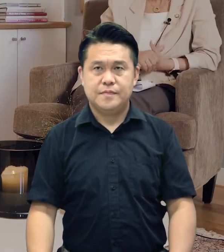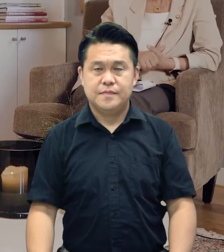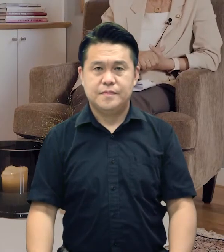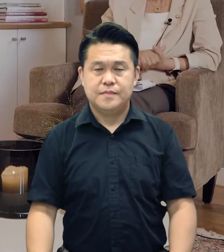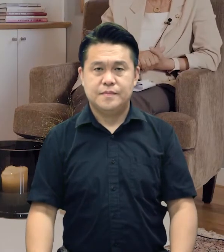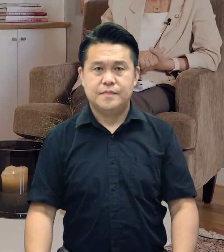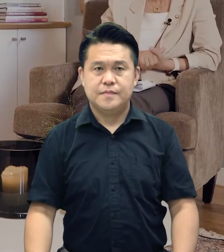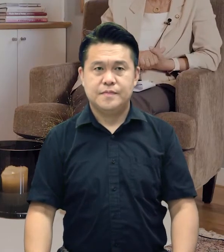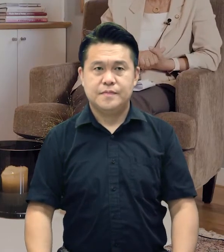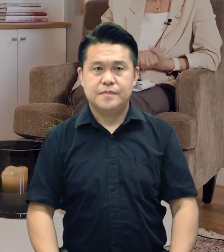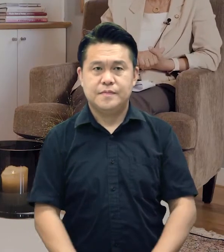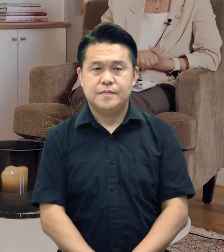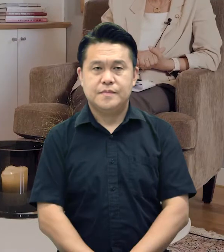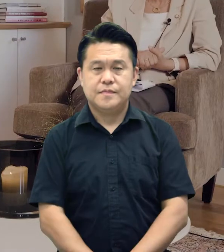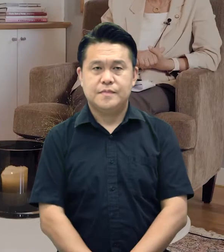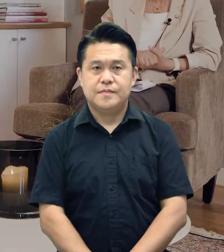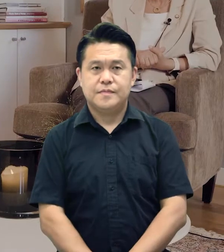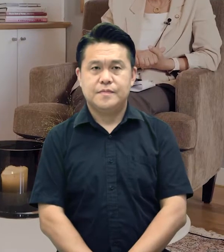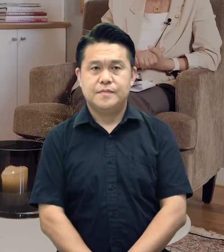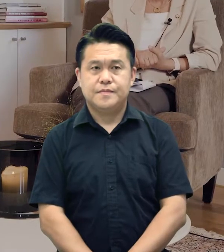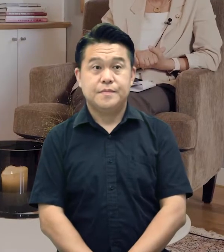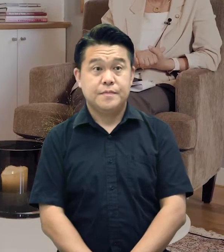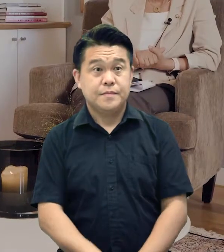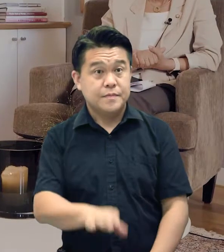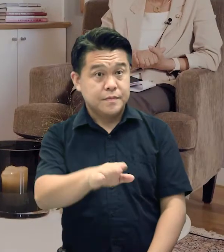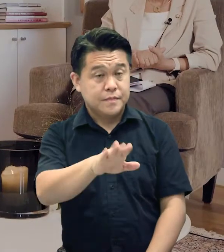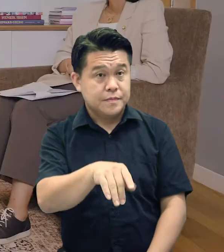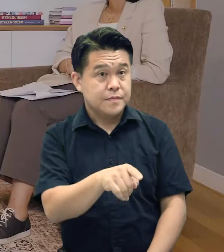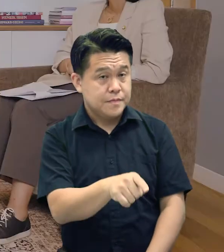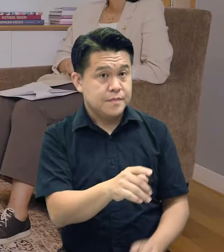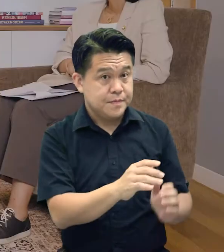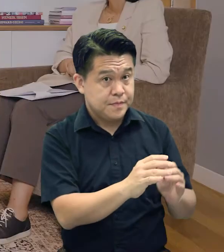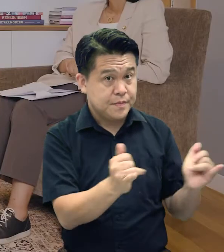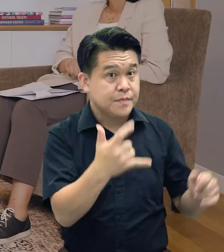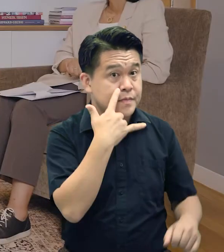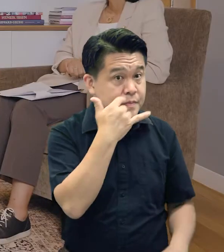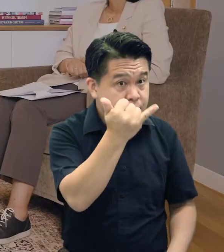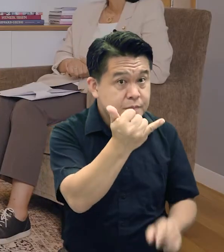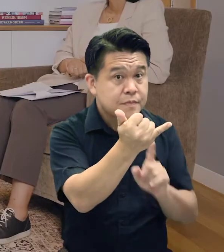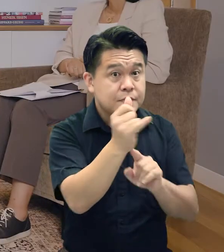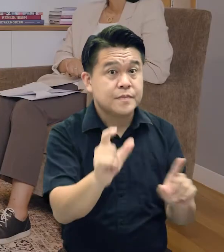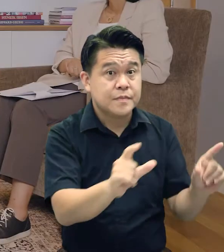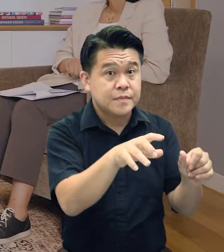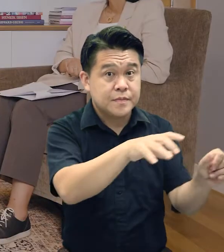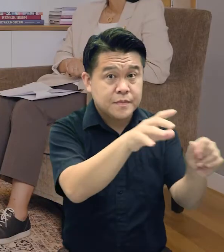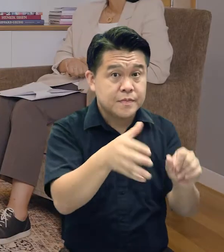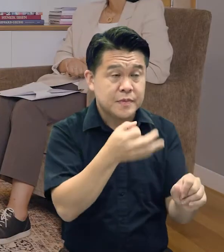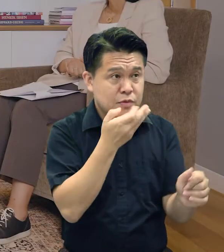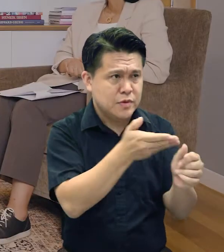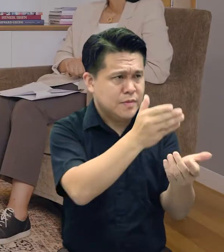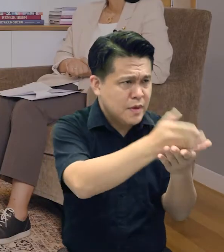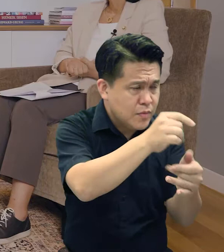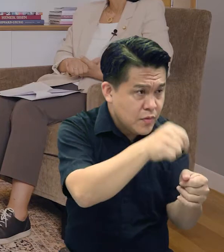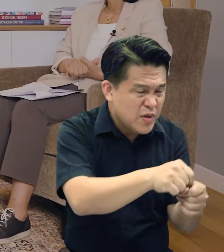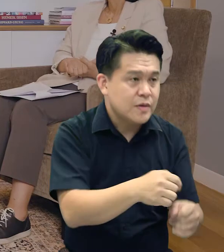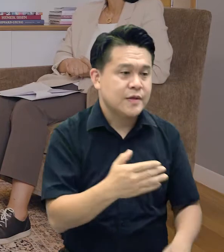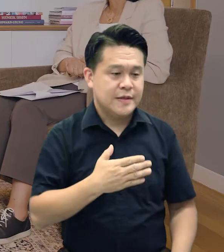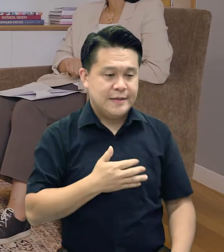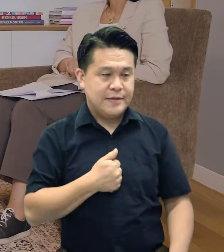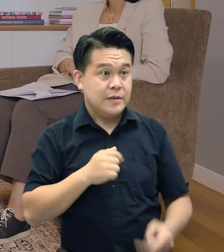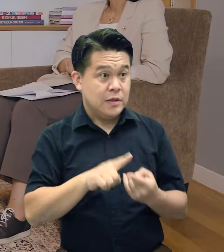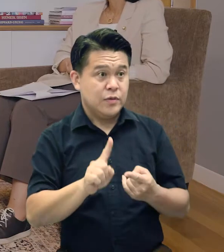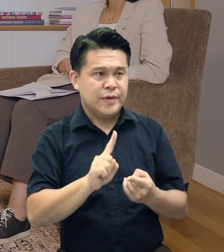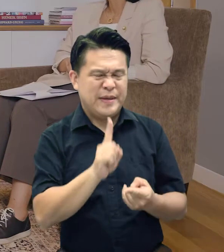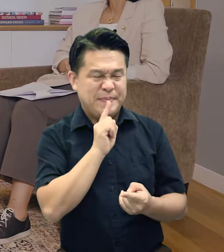cannot handle this matter, right? So that's why you think that then many people would hide their own feelings, their